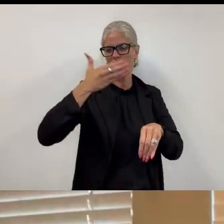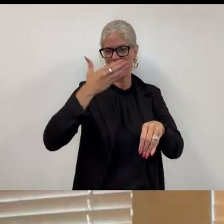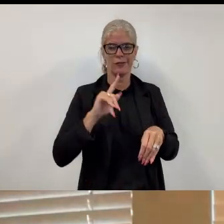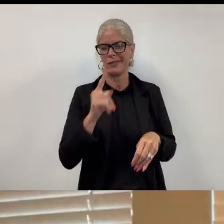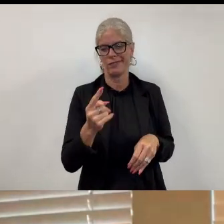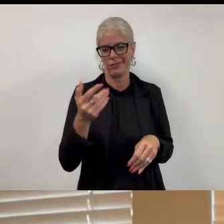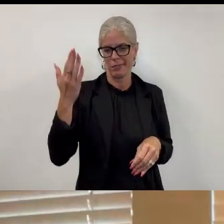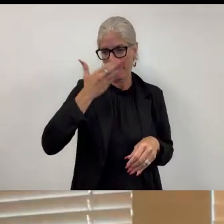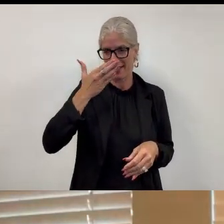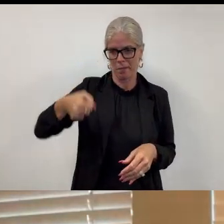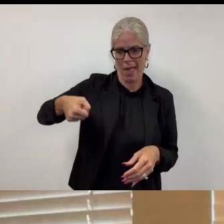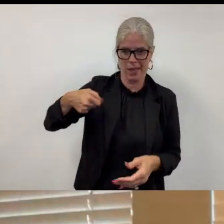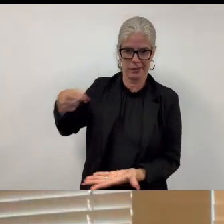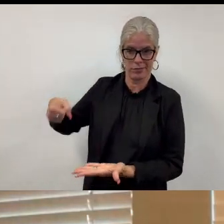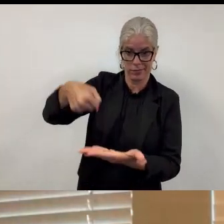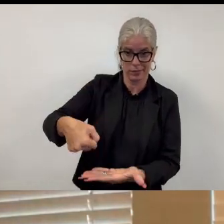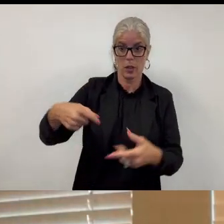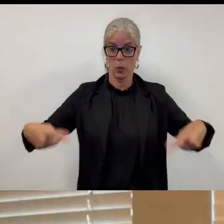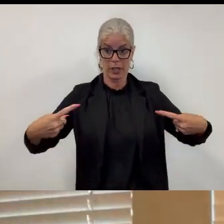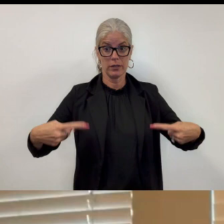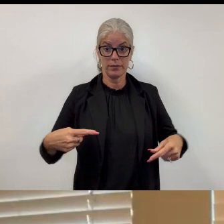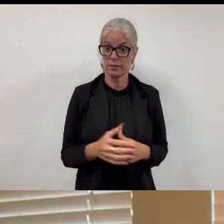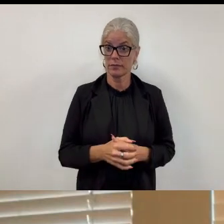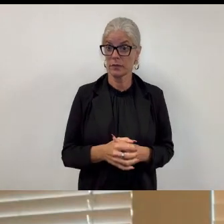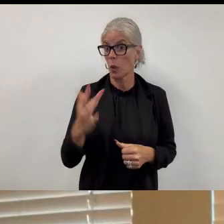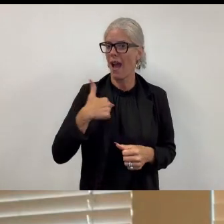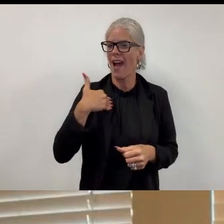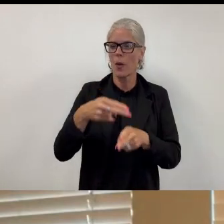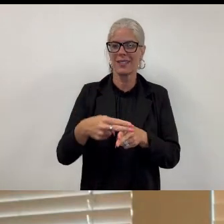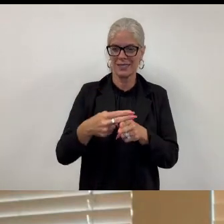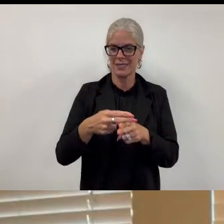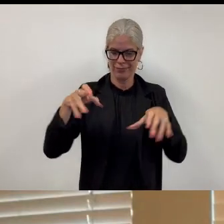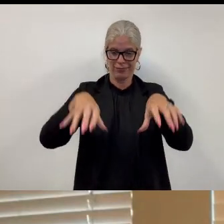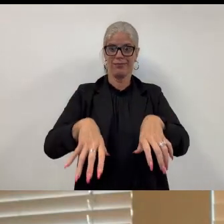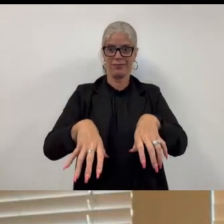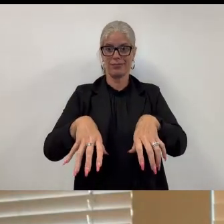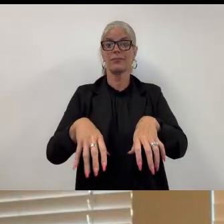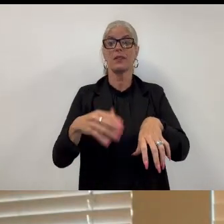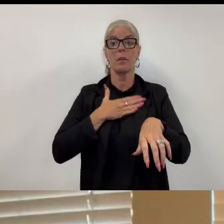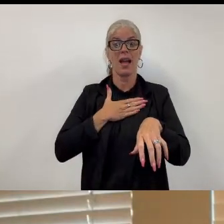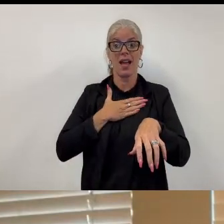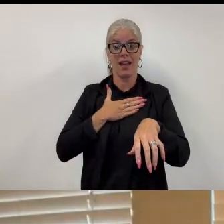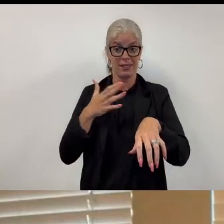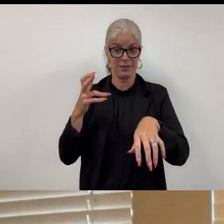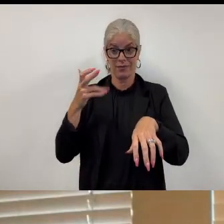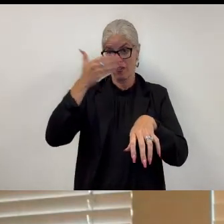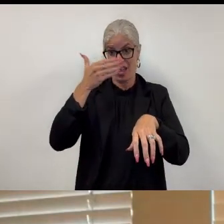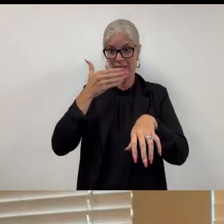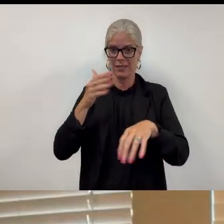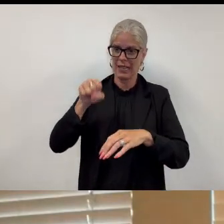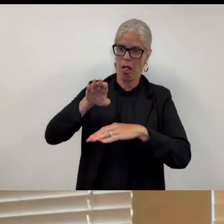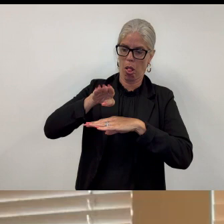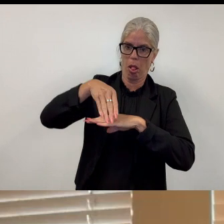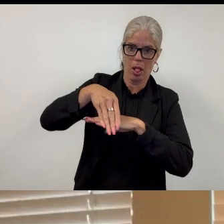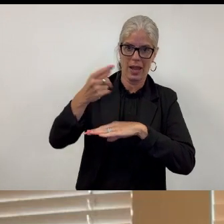little bars that fold down, and my suitcase can come across the front of it. And it weighs down the front of my chair a